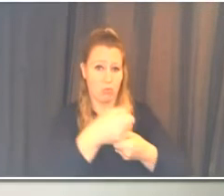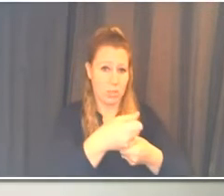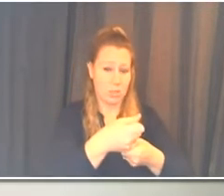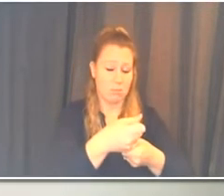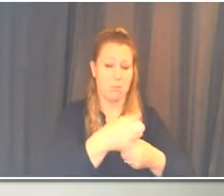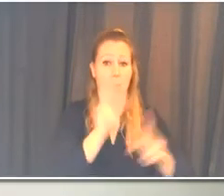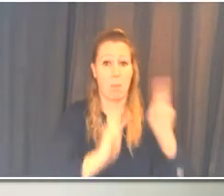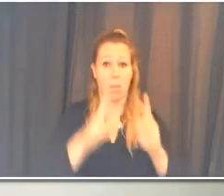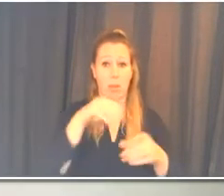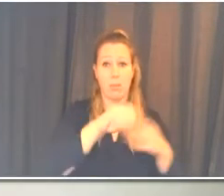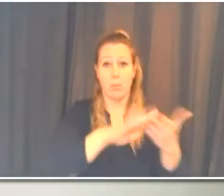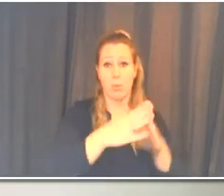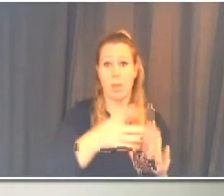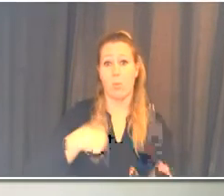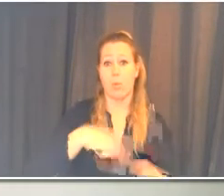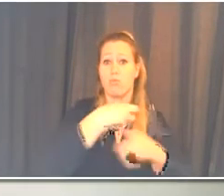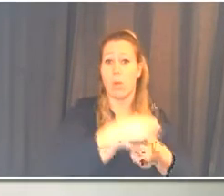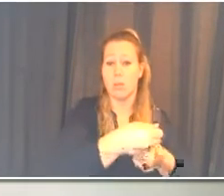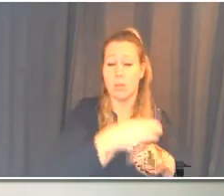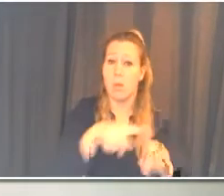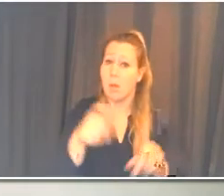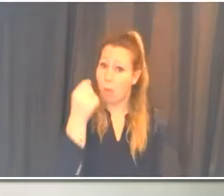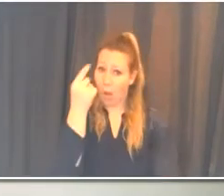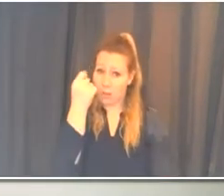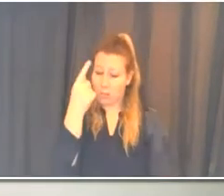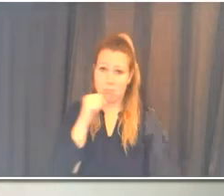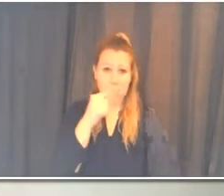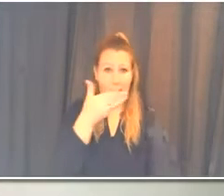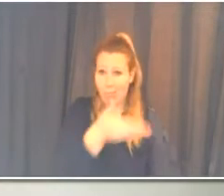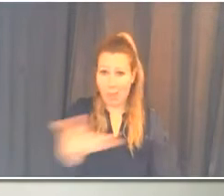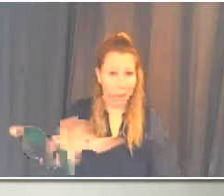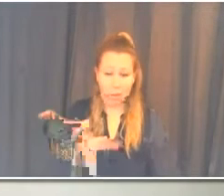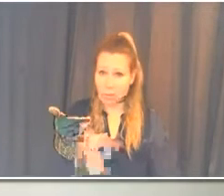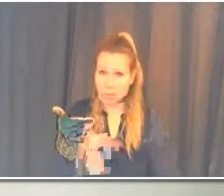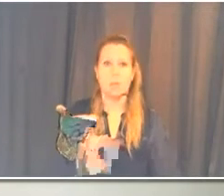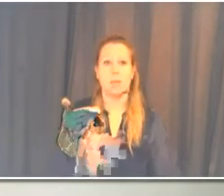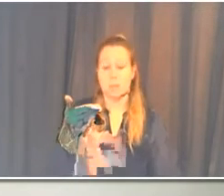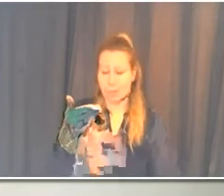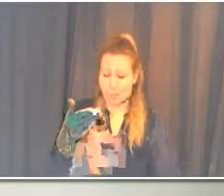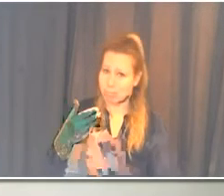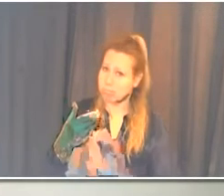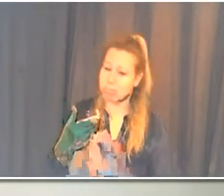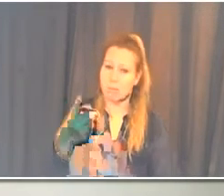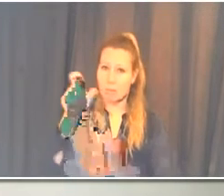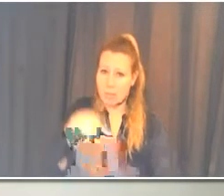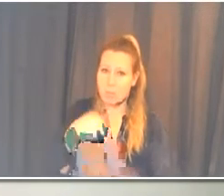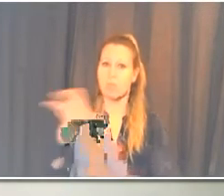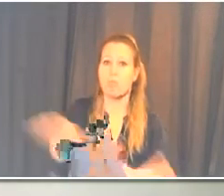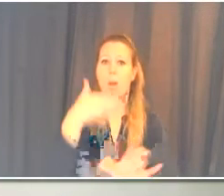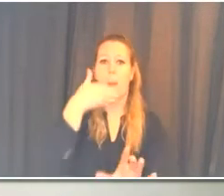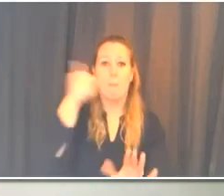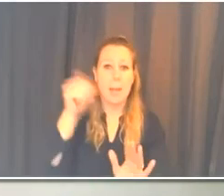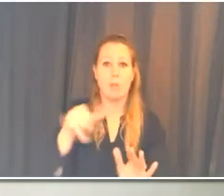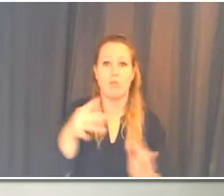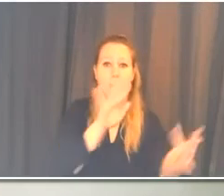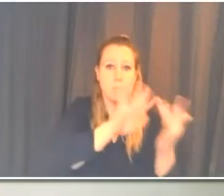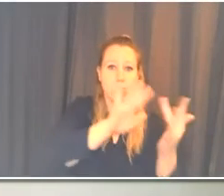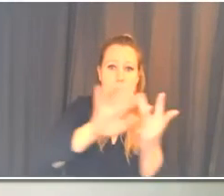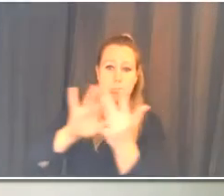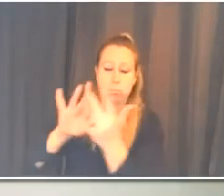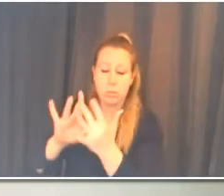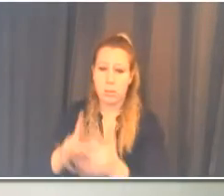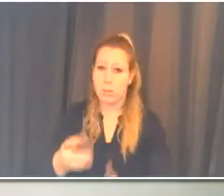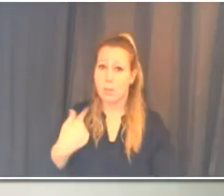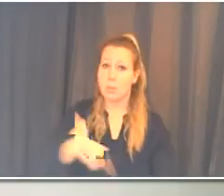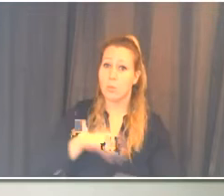due to safety concerns and uh space we also need Community responses to people causing harm and violence we can't wait